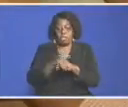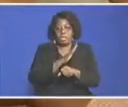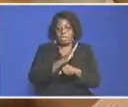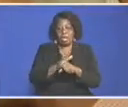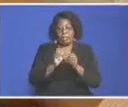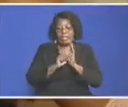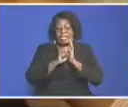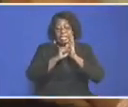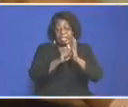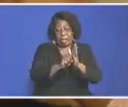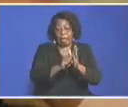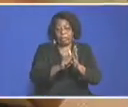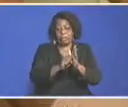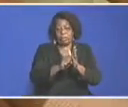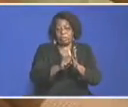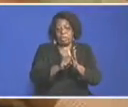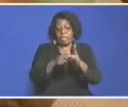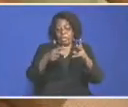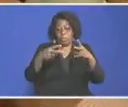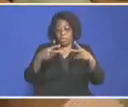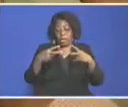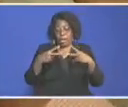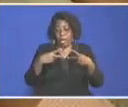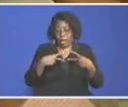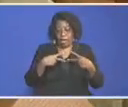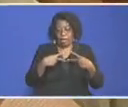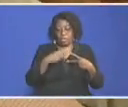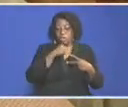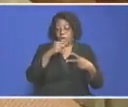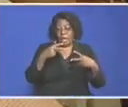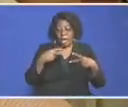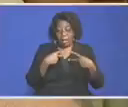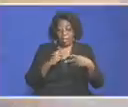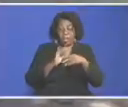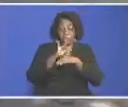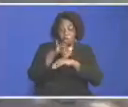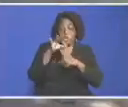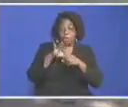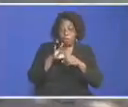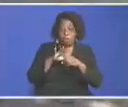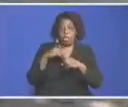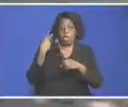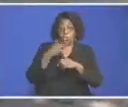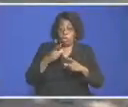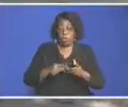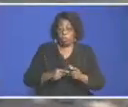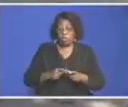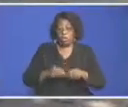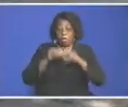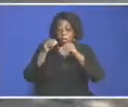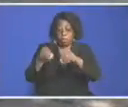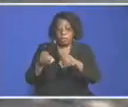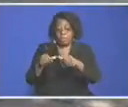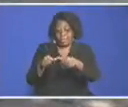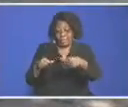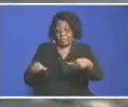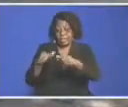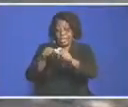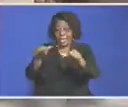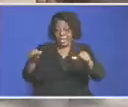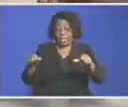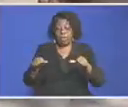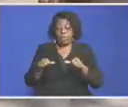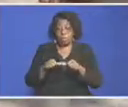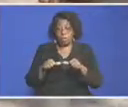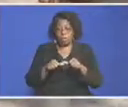that would have taken place on advance poll day. We intend to provide the signage that clearly indicates the